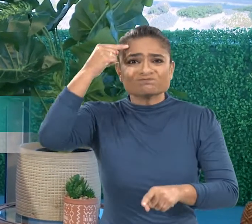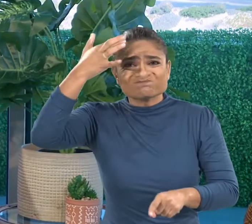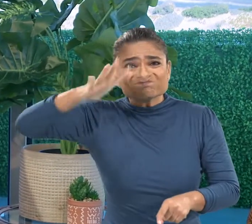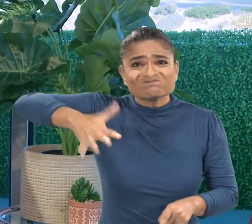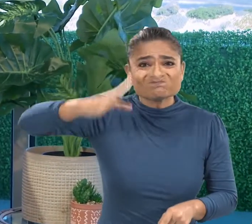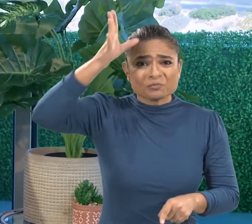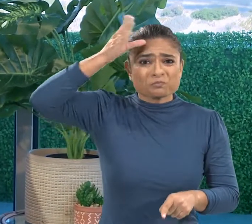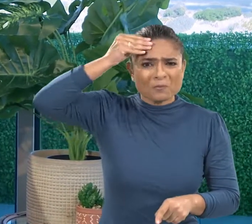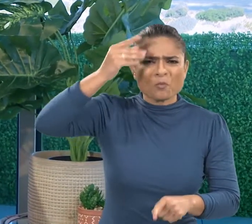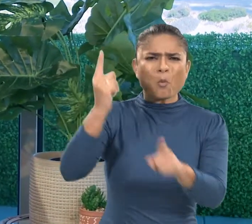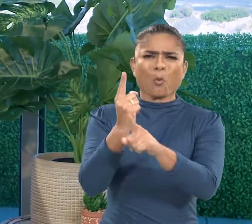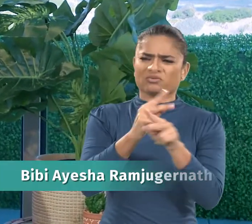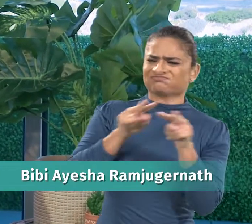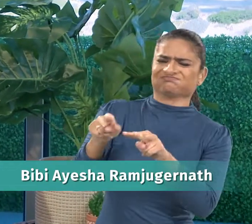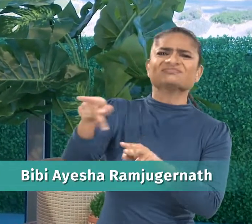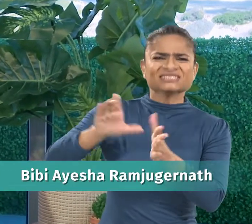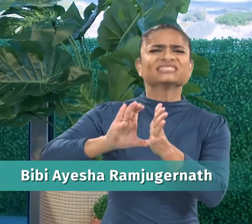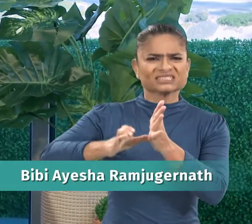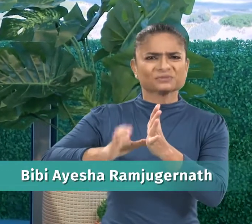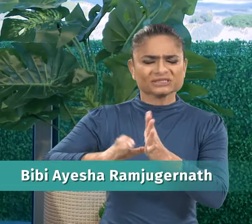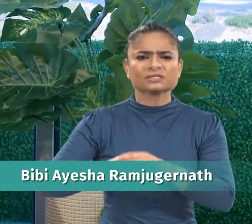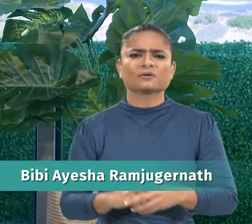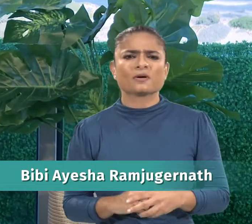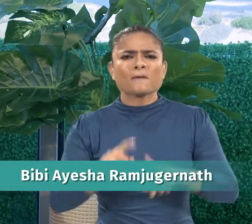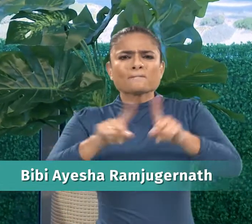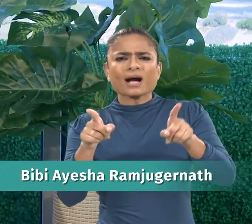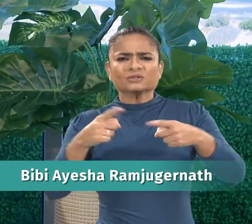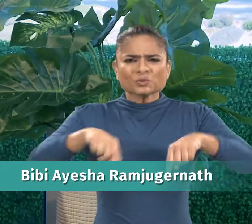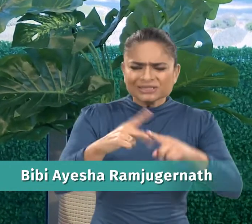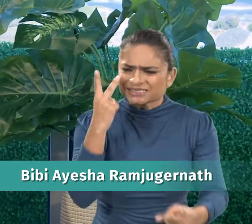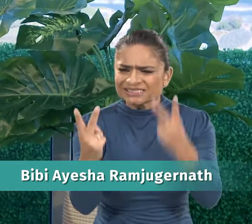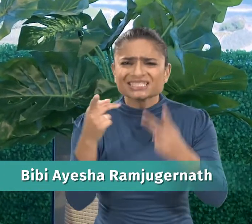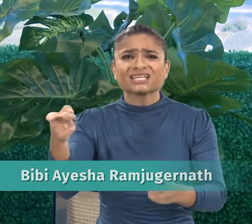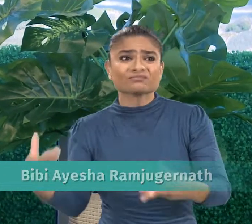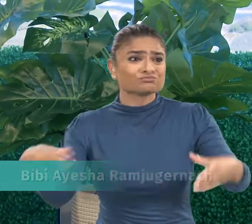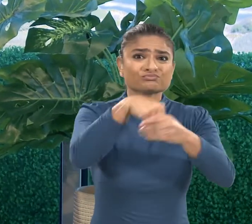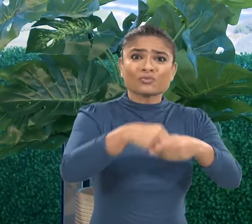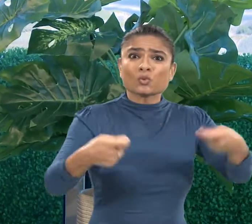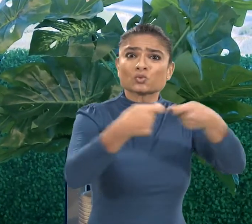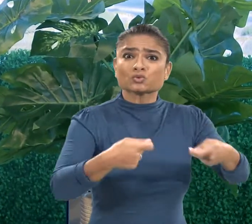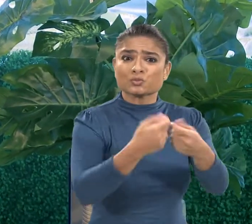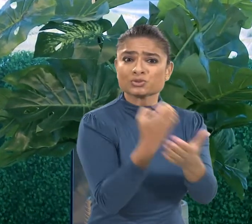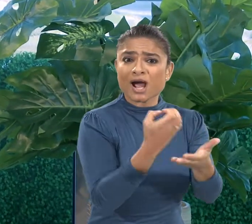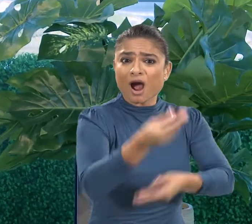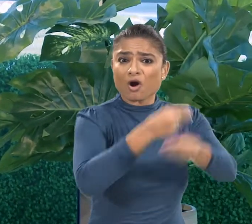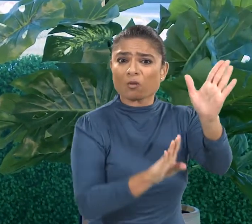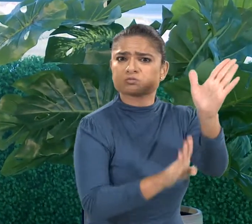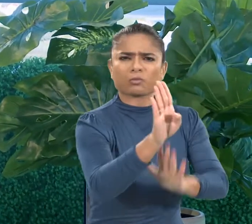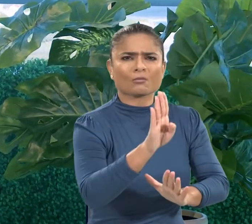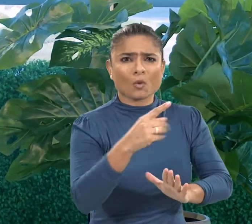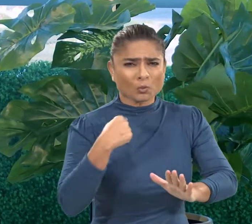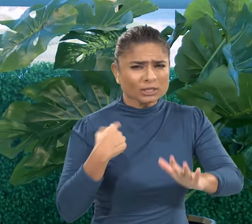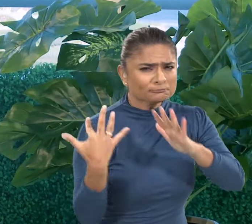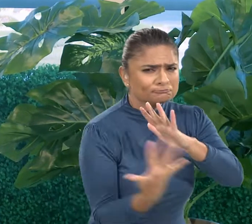intellectual and neurological disabilities, nor do they expect much from them in terms of contribution. If we aspire, if we